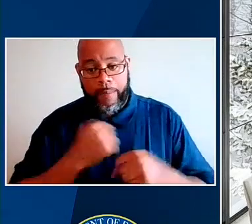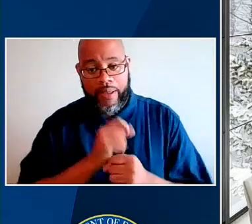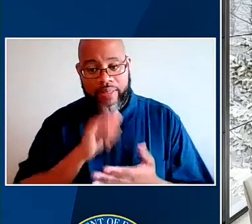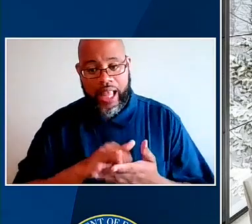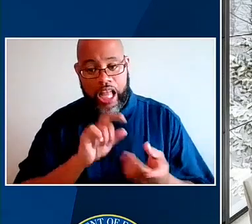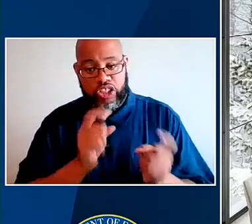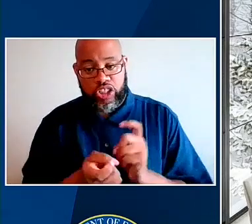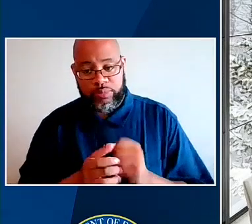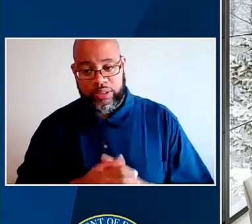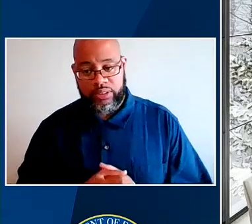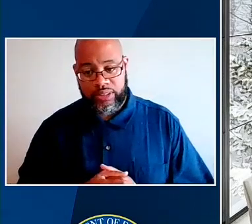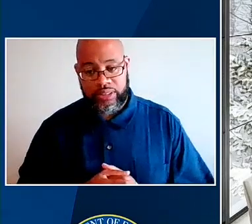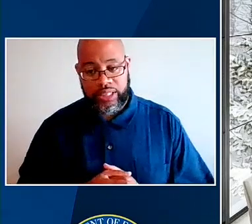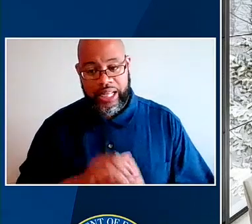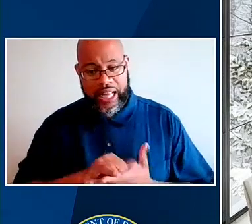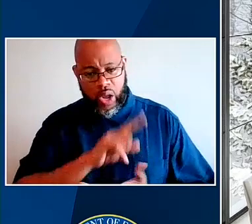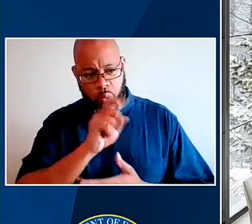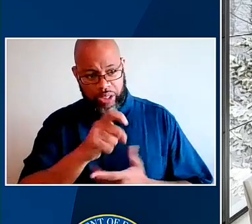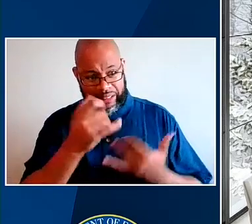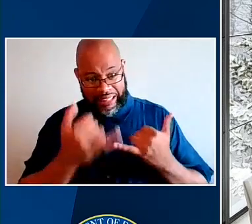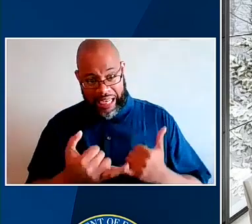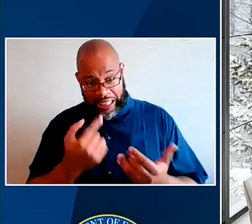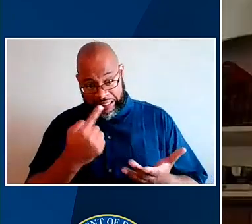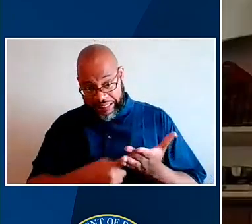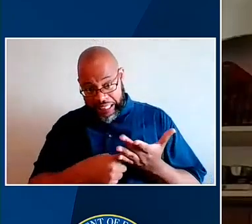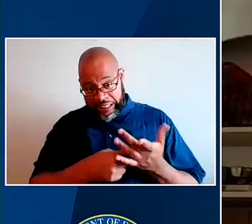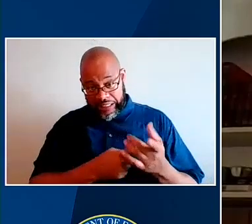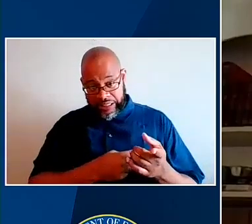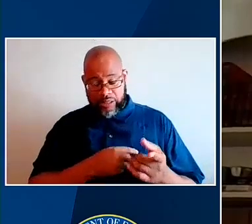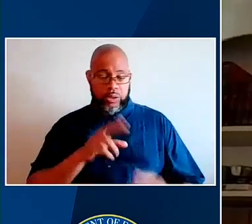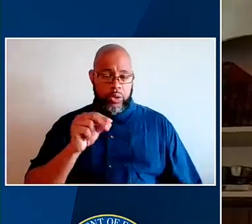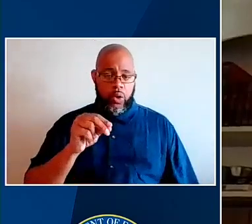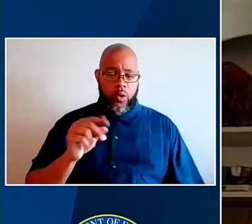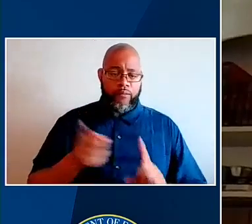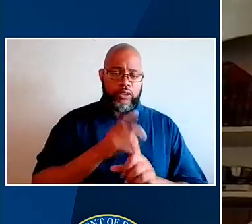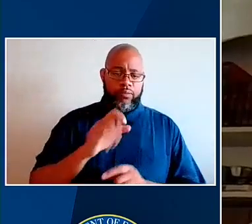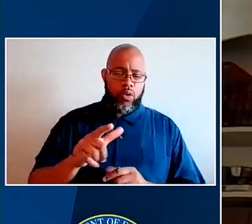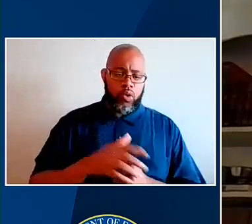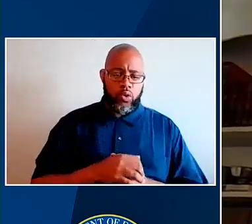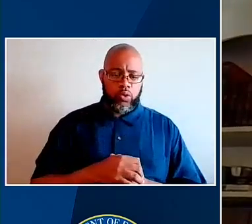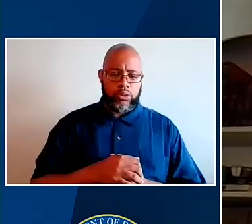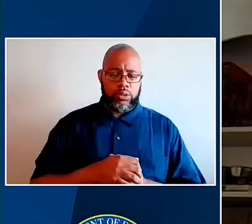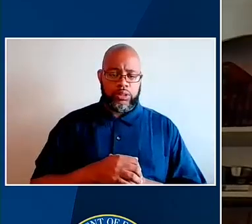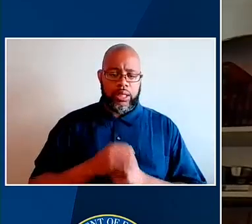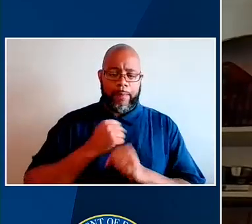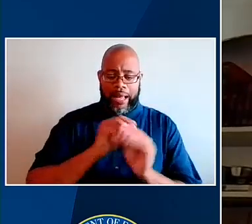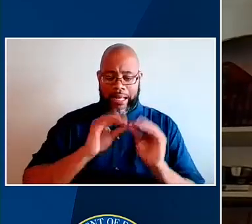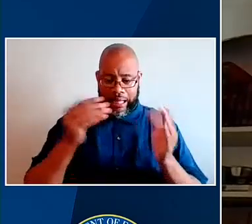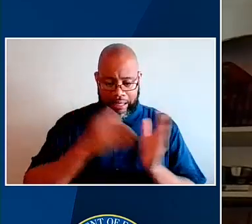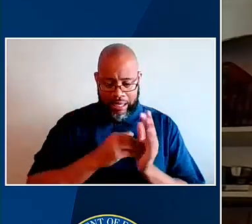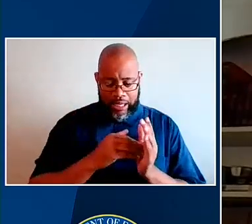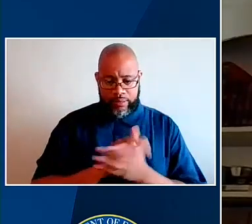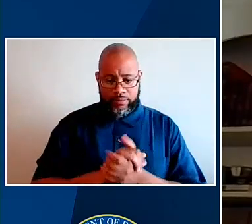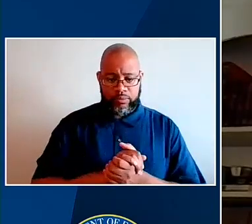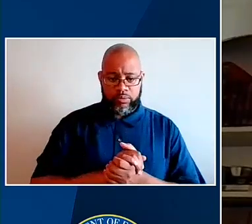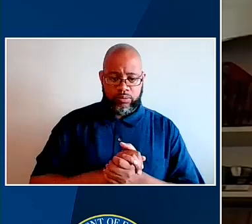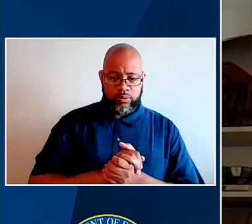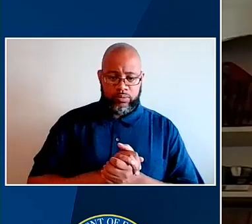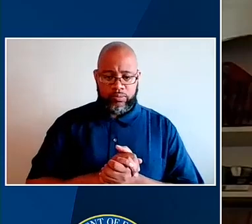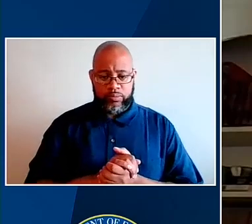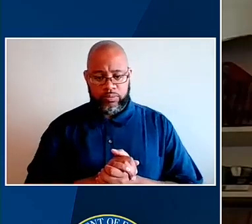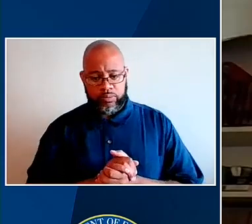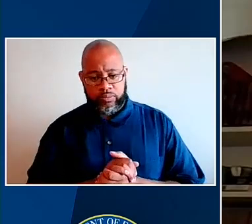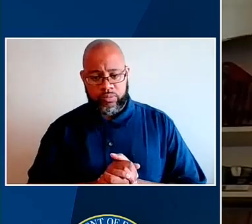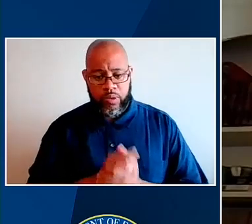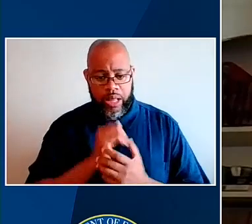adjustment? Is that question on the table? No. First of all, let's make clear again that we didn't vote, we're not voting consensus. It's simply just